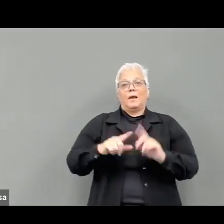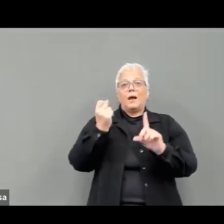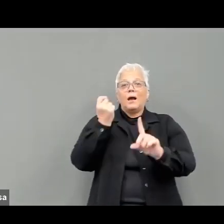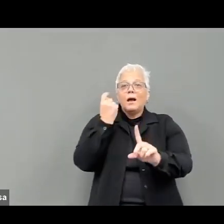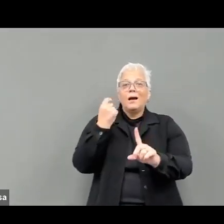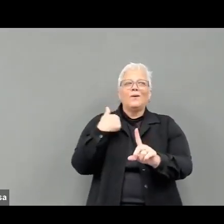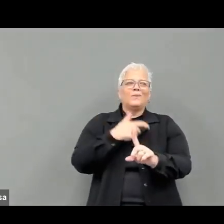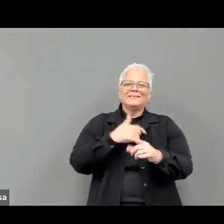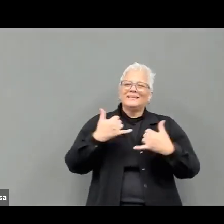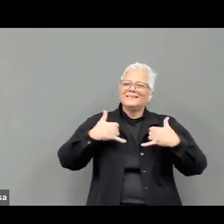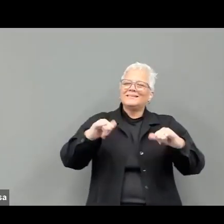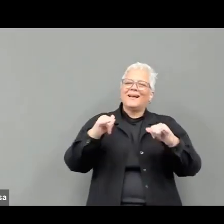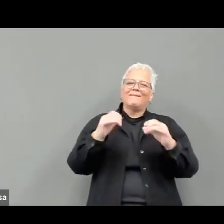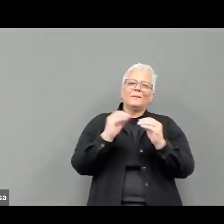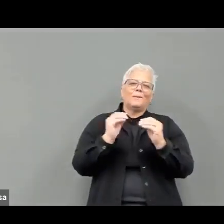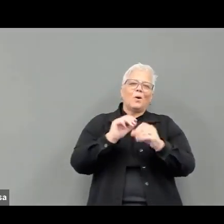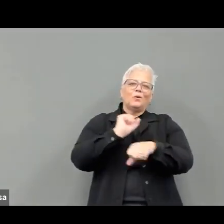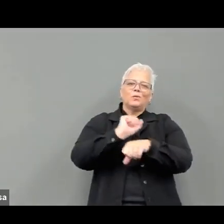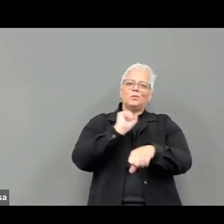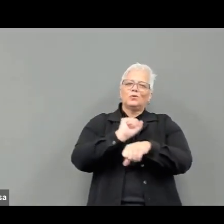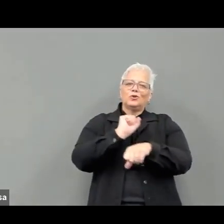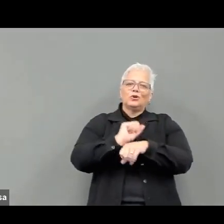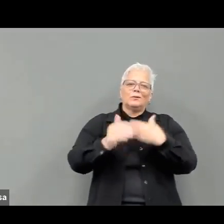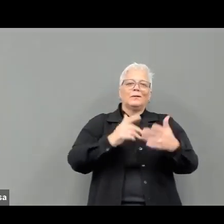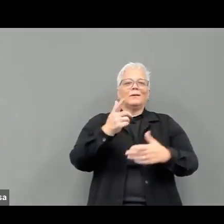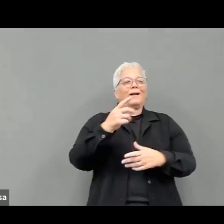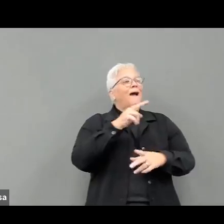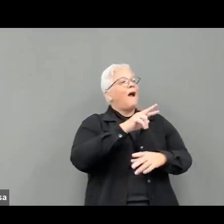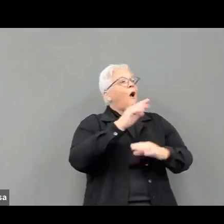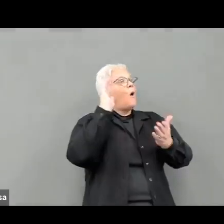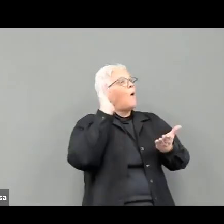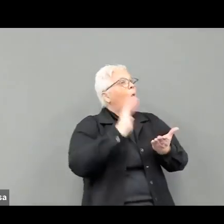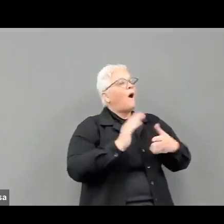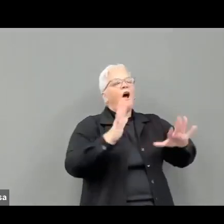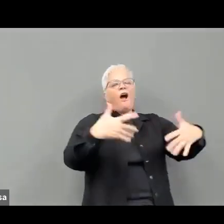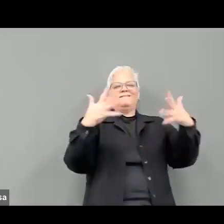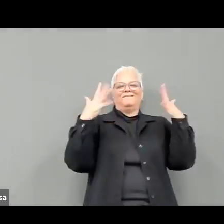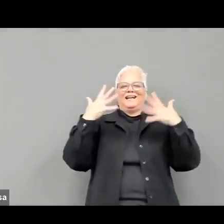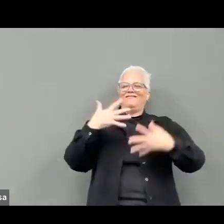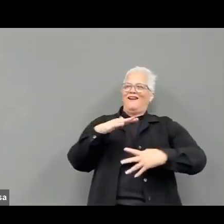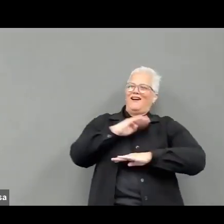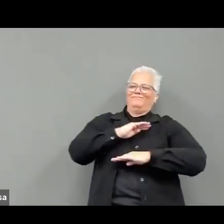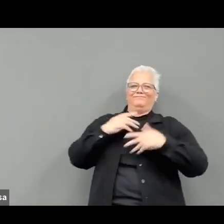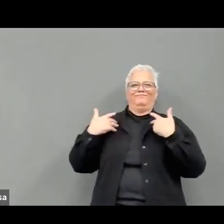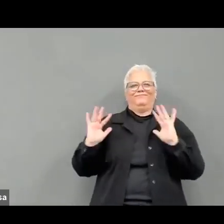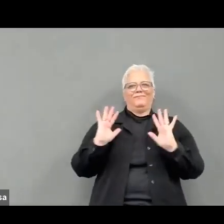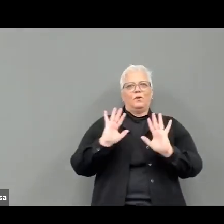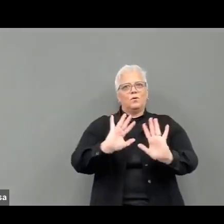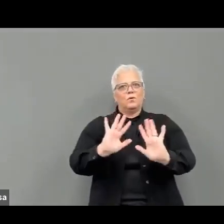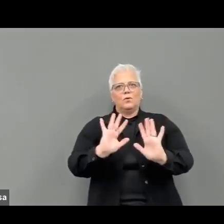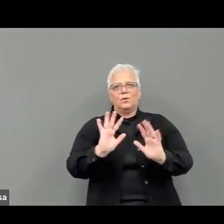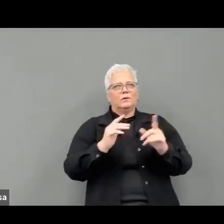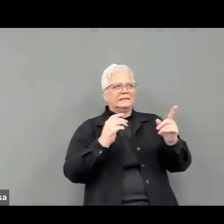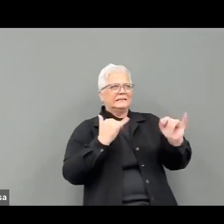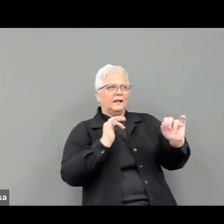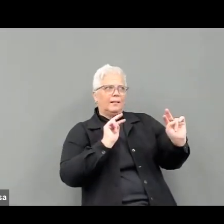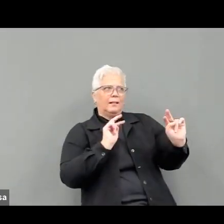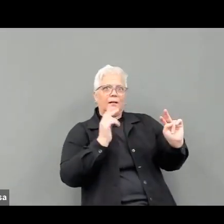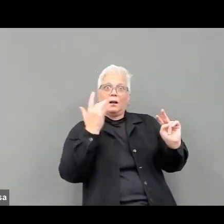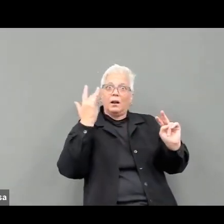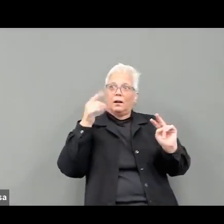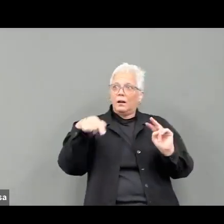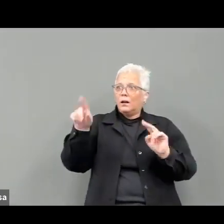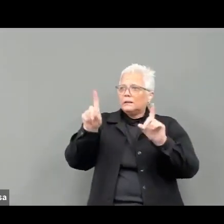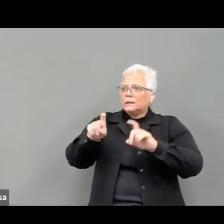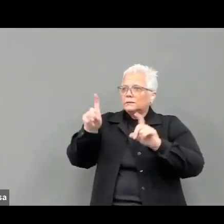We can't let up in our effort to stamp out this virus. And the only way to do that is for our effort as a community to